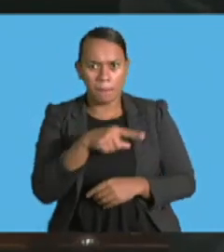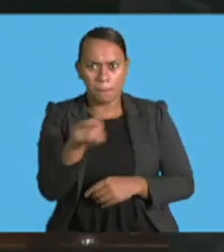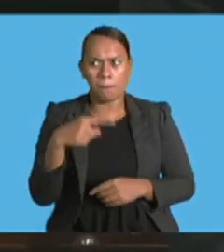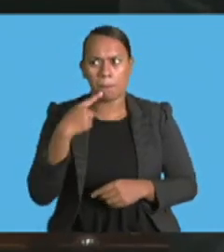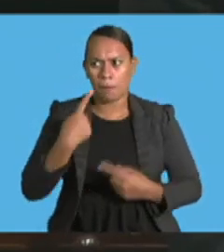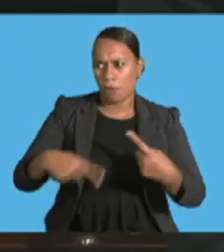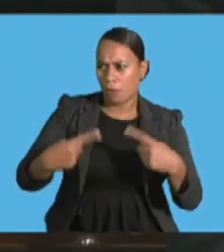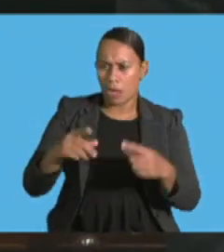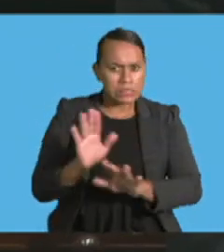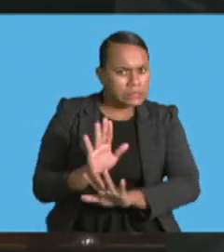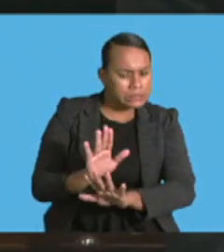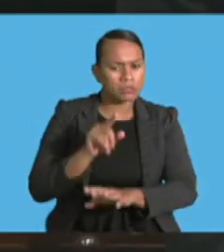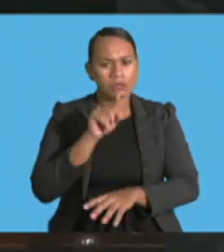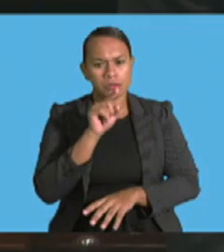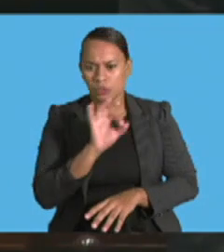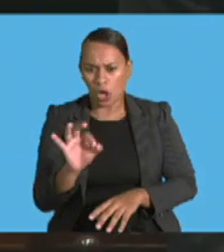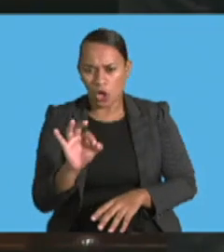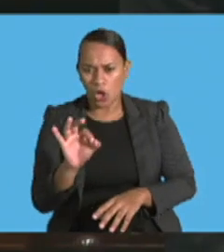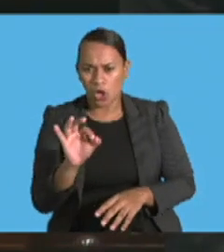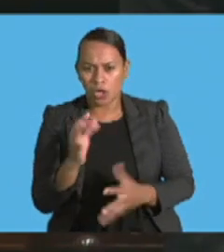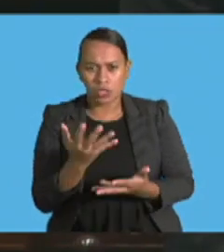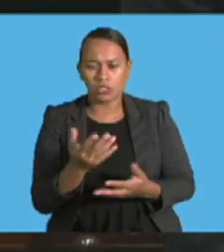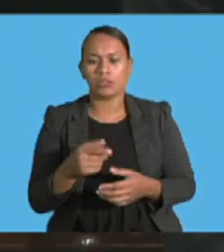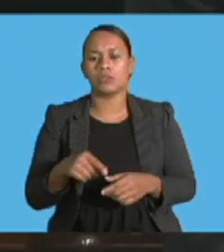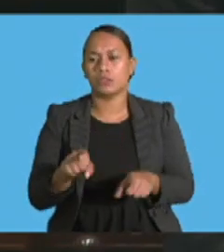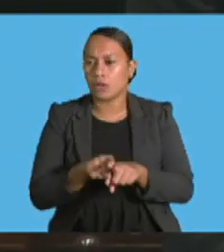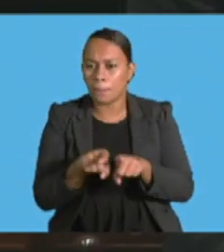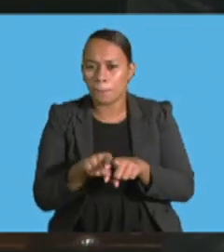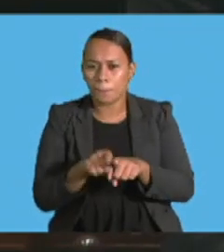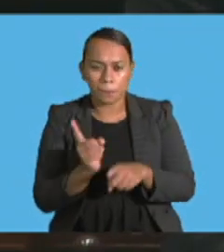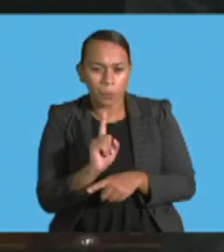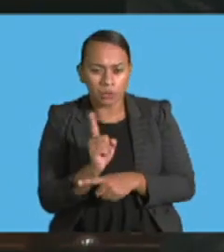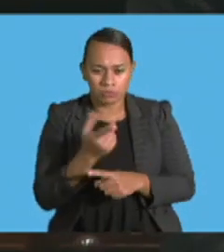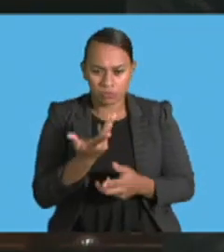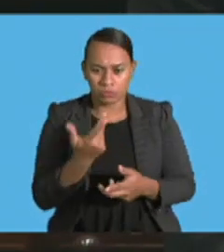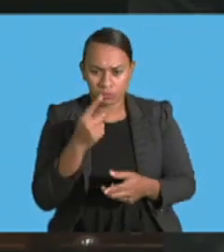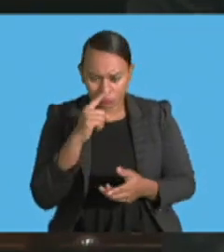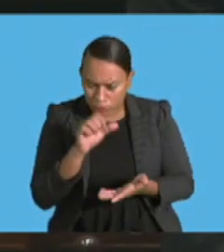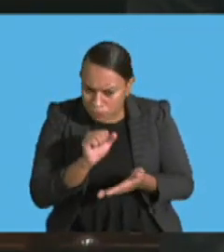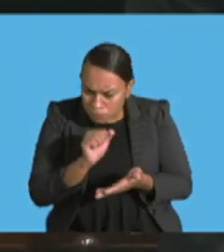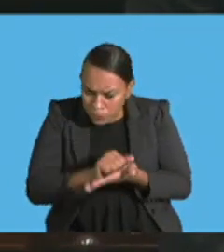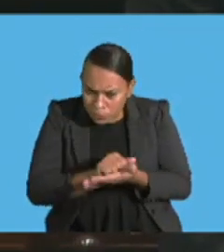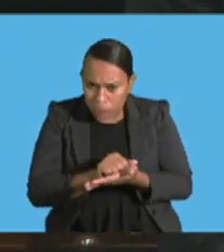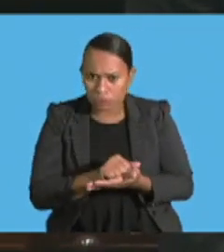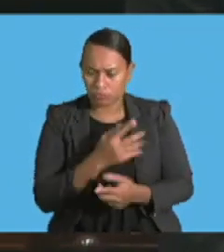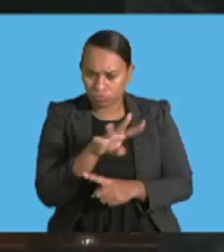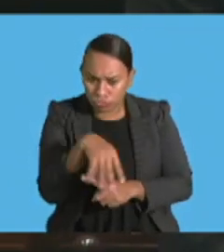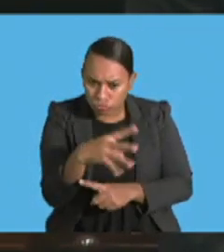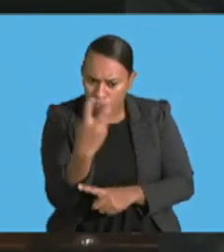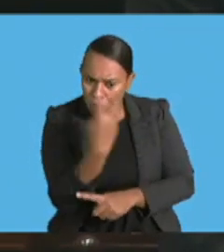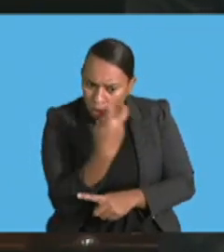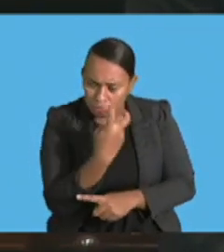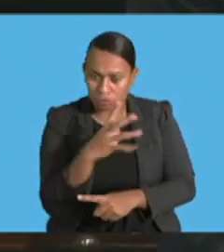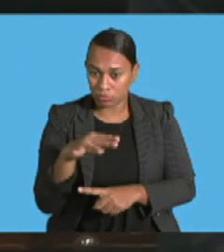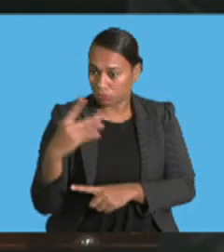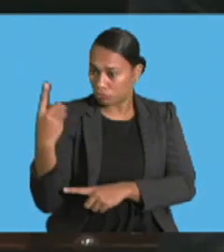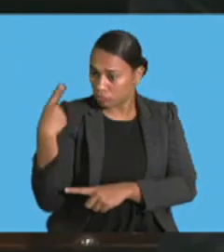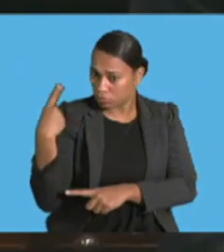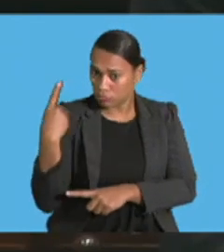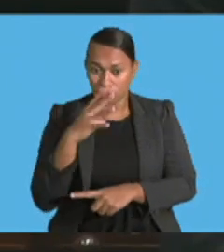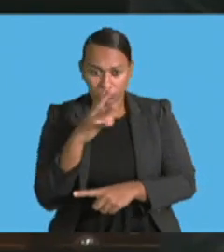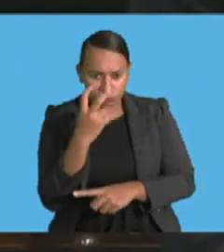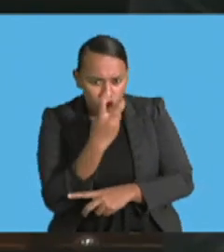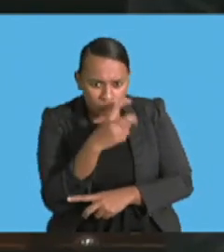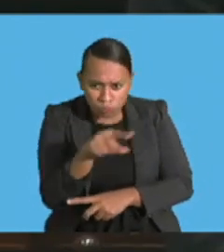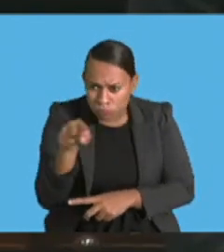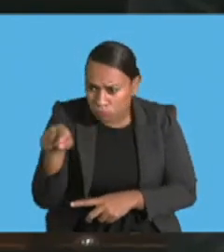template-driven process. This is not an arbitrary process. Mr. Speaker, say, the department regulates waste discharges, disposal and